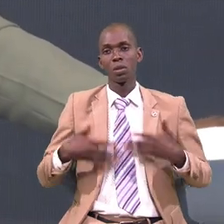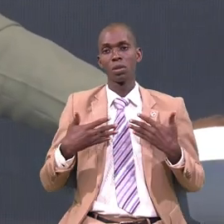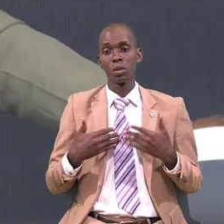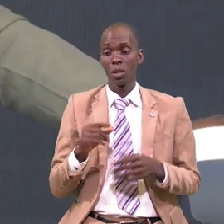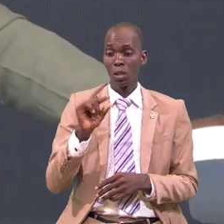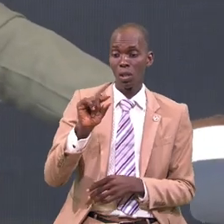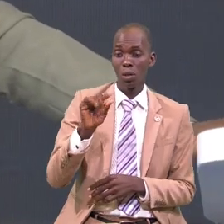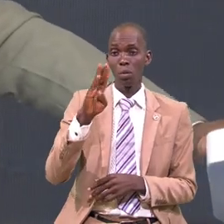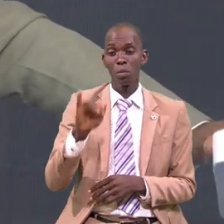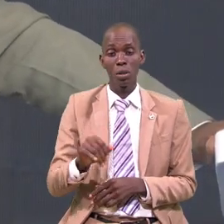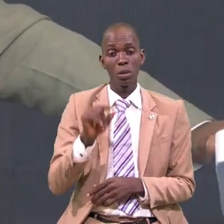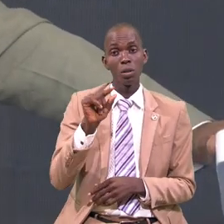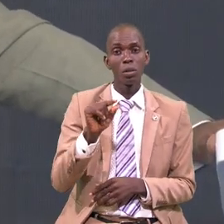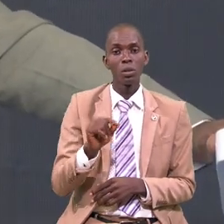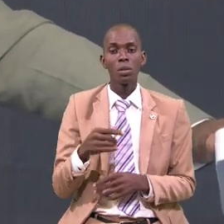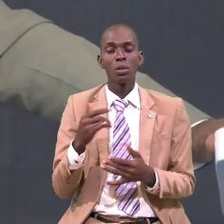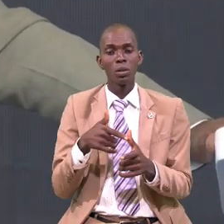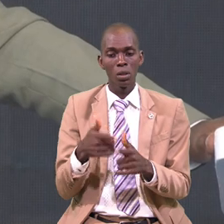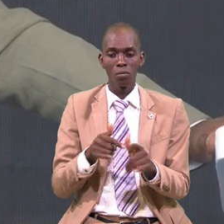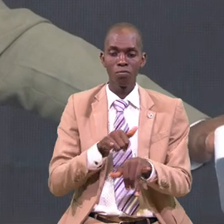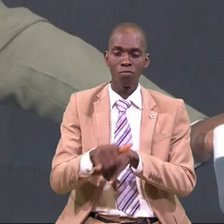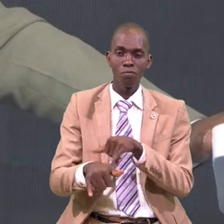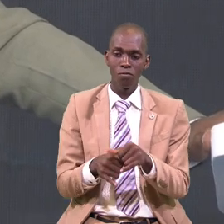Little by little, hypocrisy comes in.